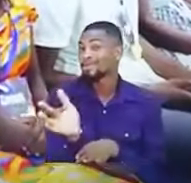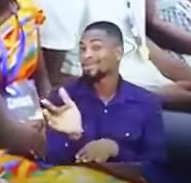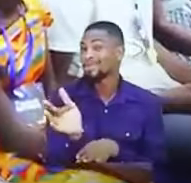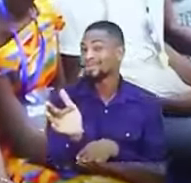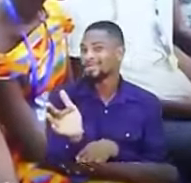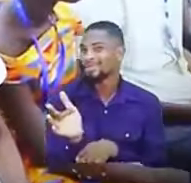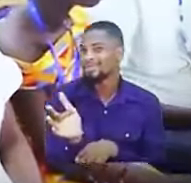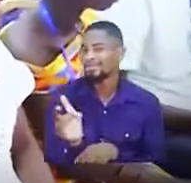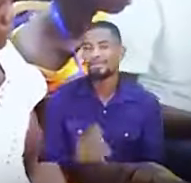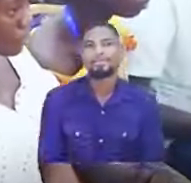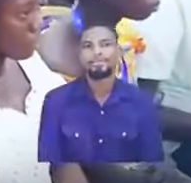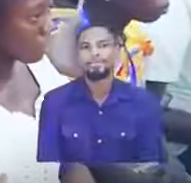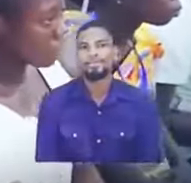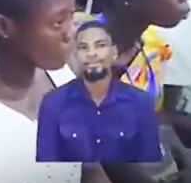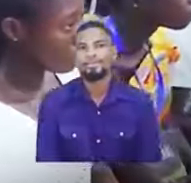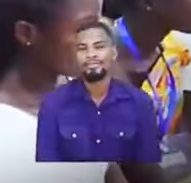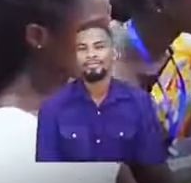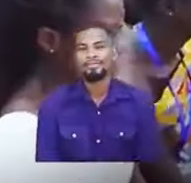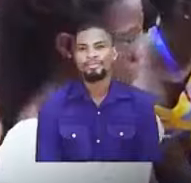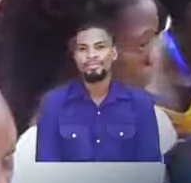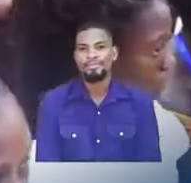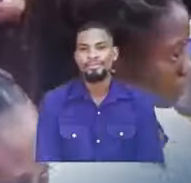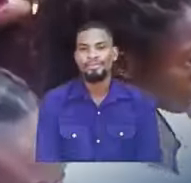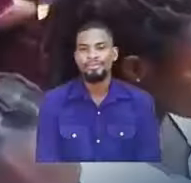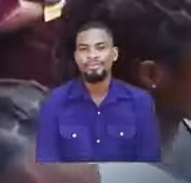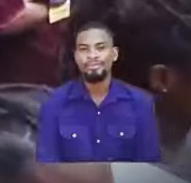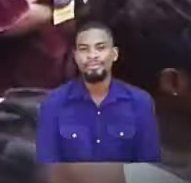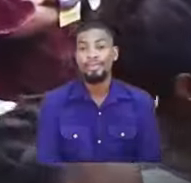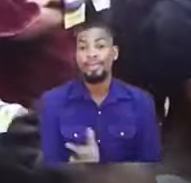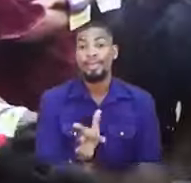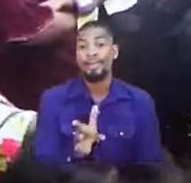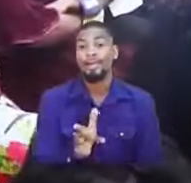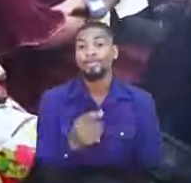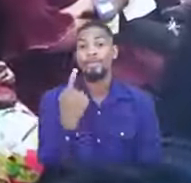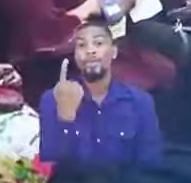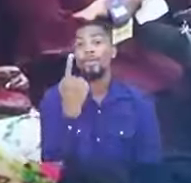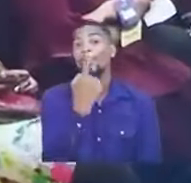Number two, lust is about satisfaction.